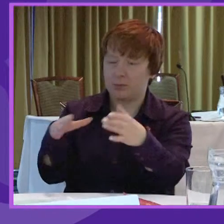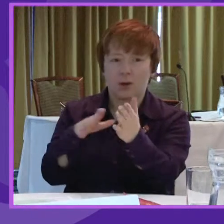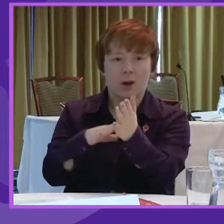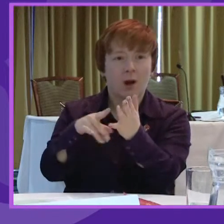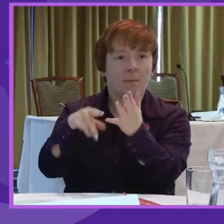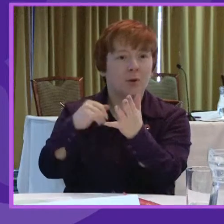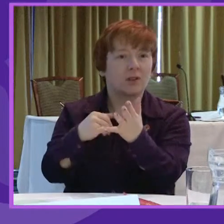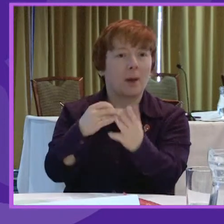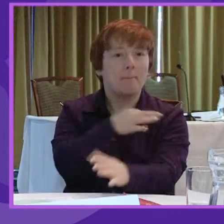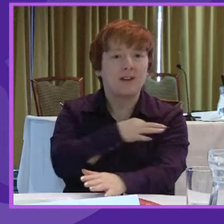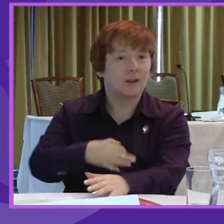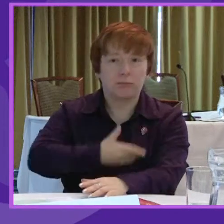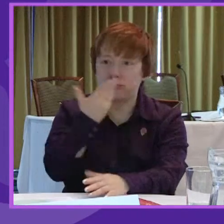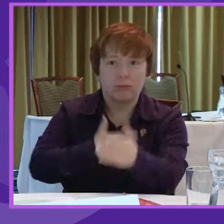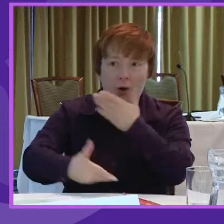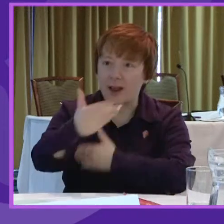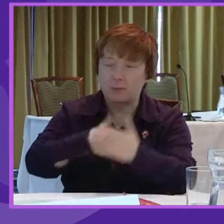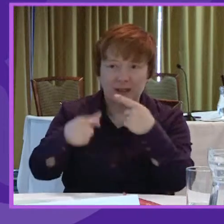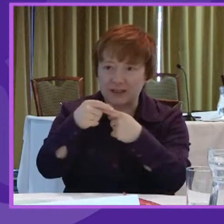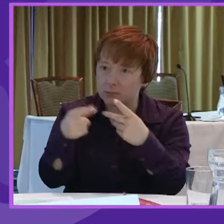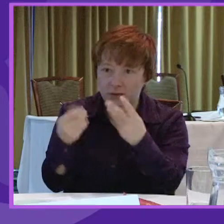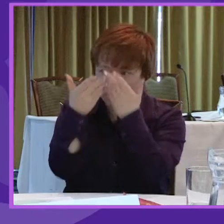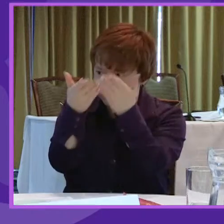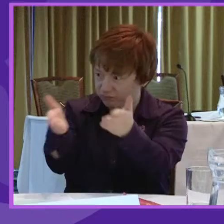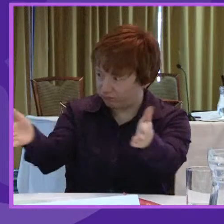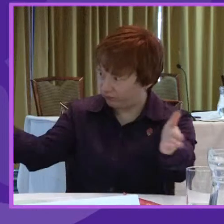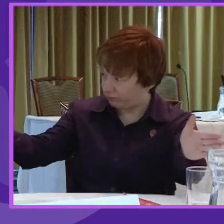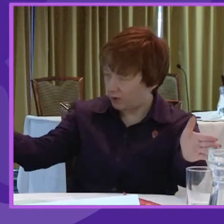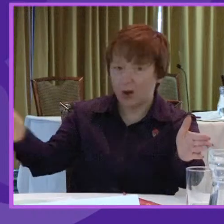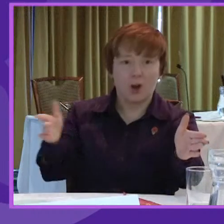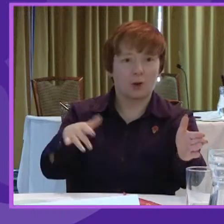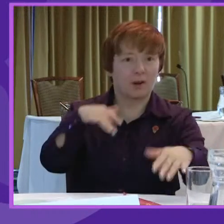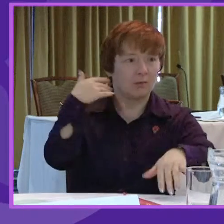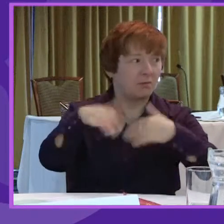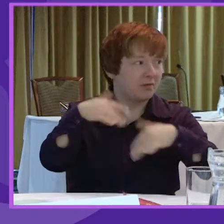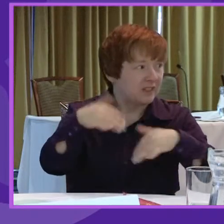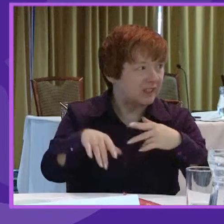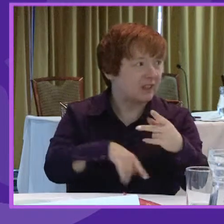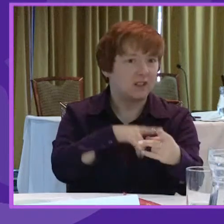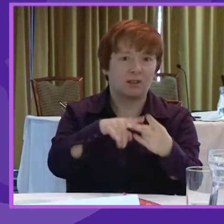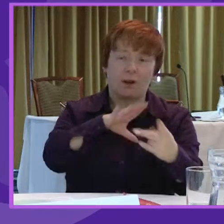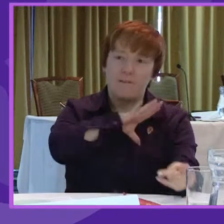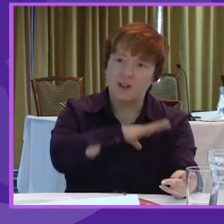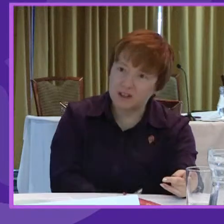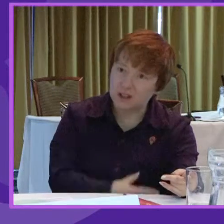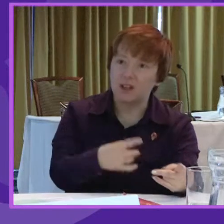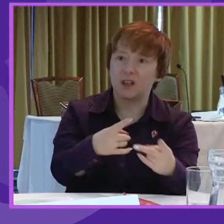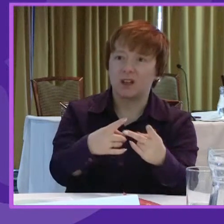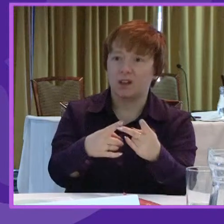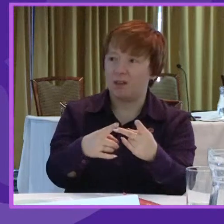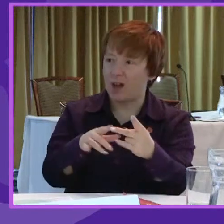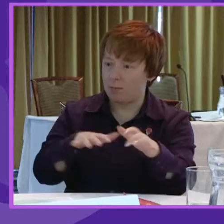broad-ranging category, MUS, through from unexplained pain, fatigue, right through to severe functional movement disorders that